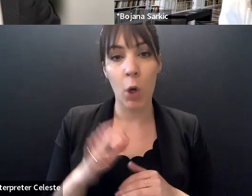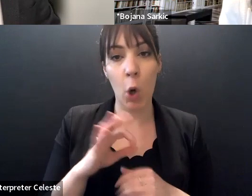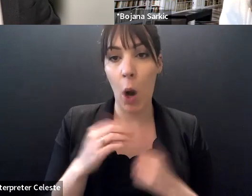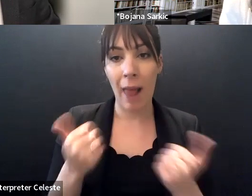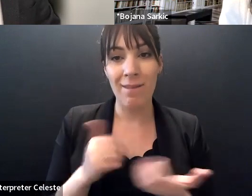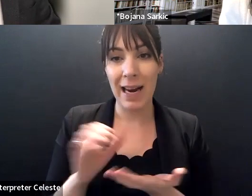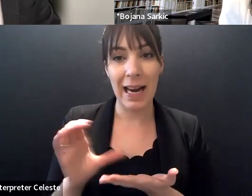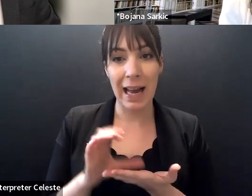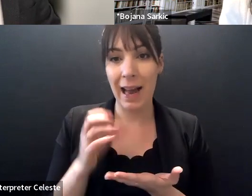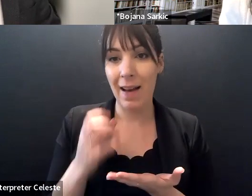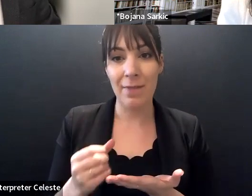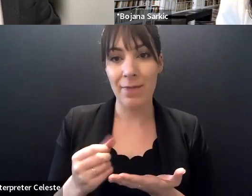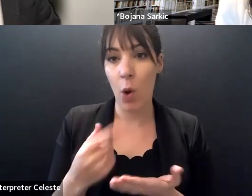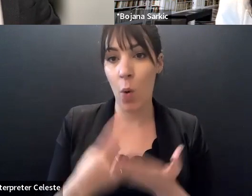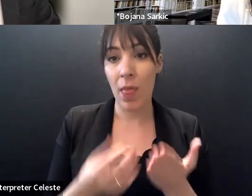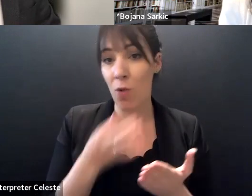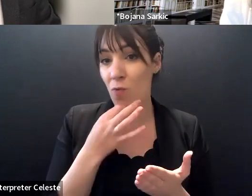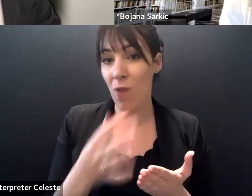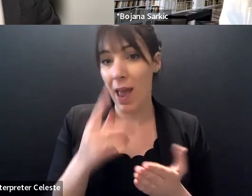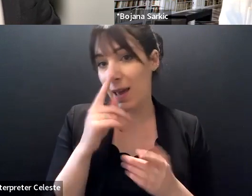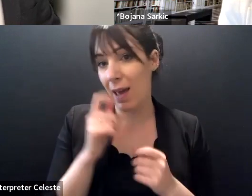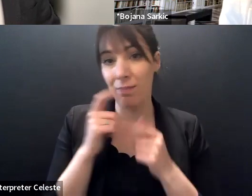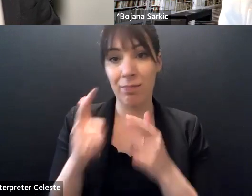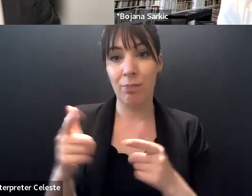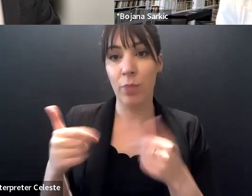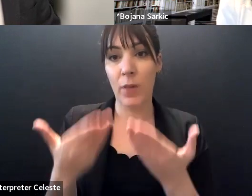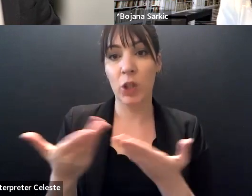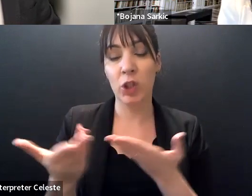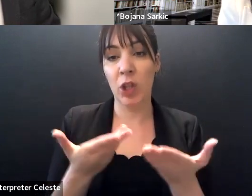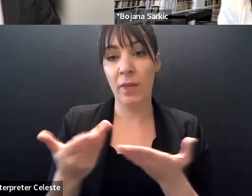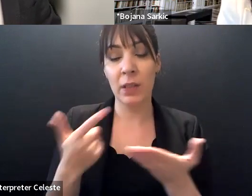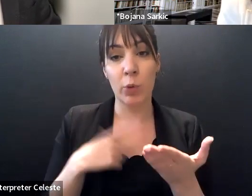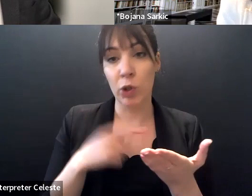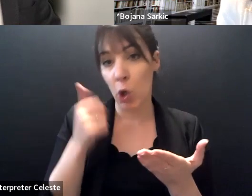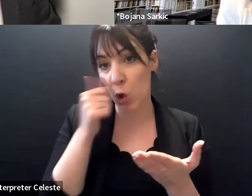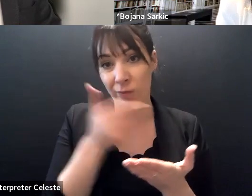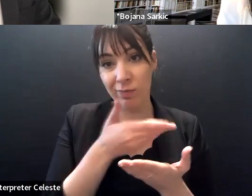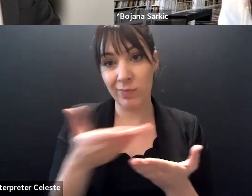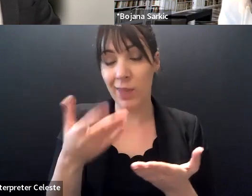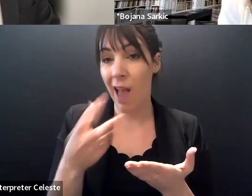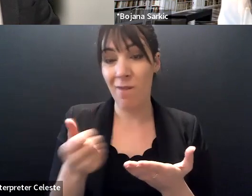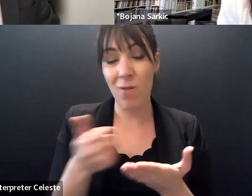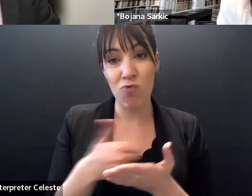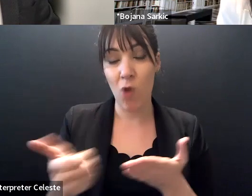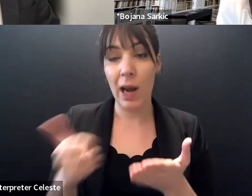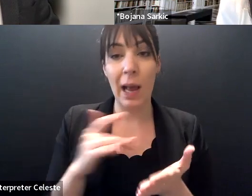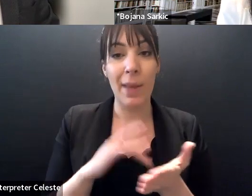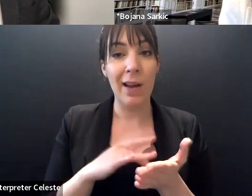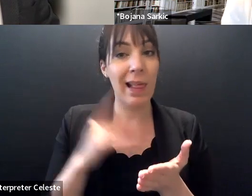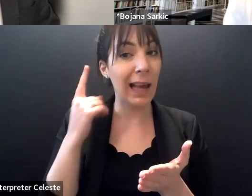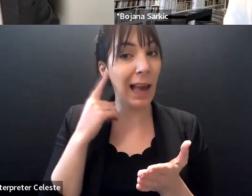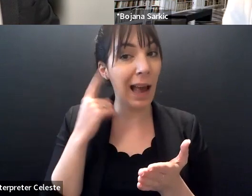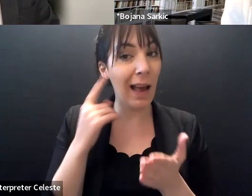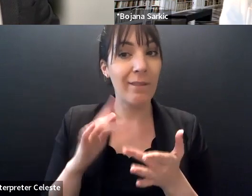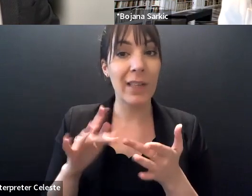to do that very frequently, despite the fact that the people over there suffer from chronic middle ear infections and they needed